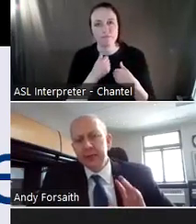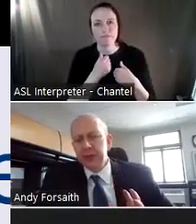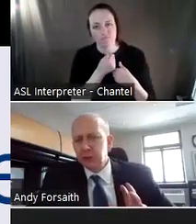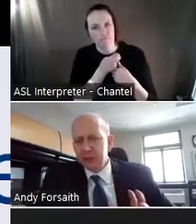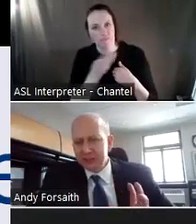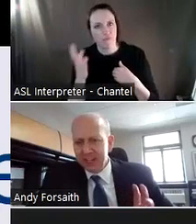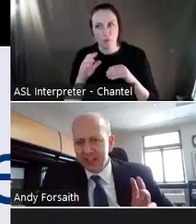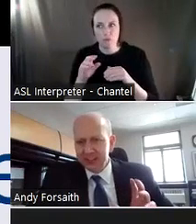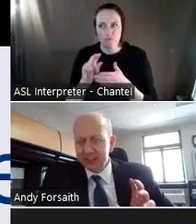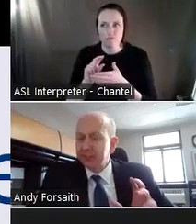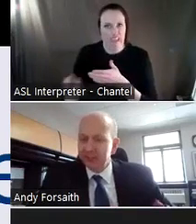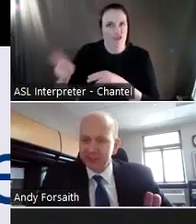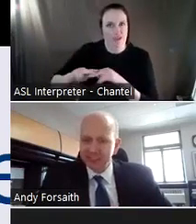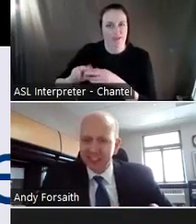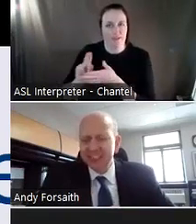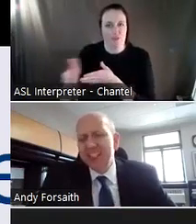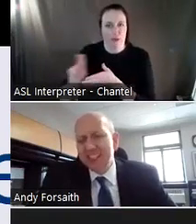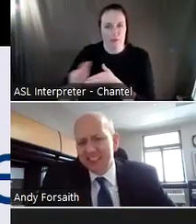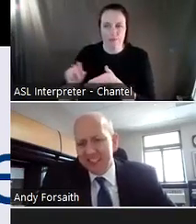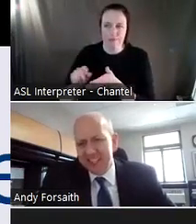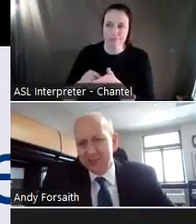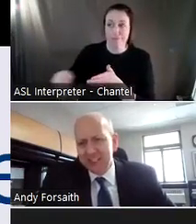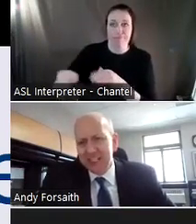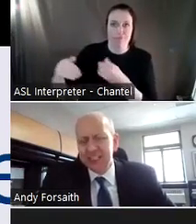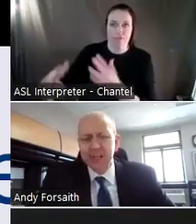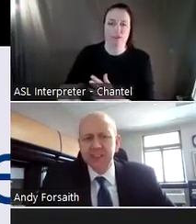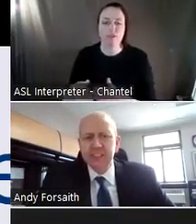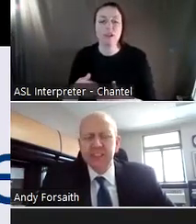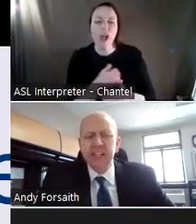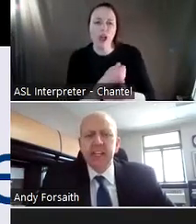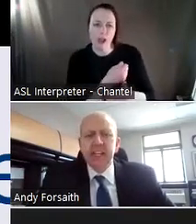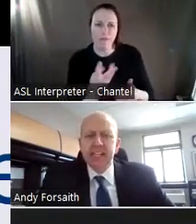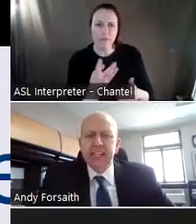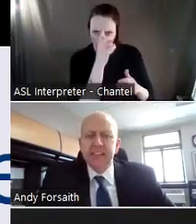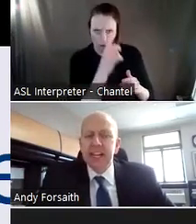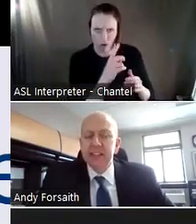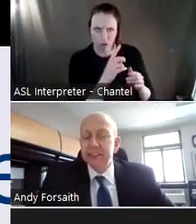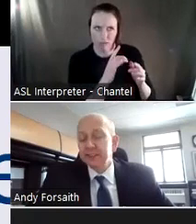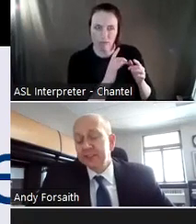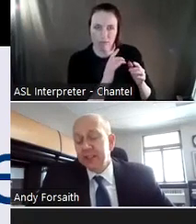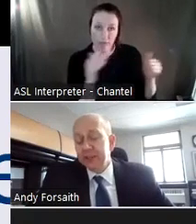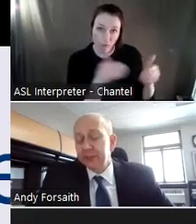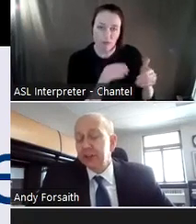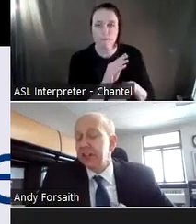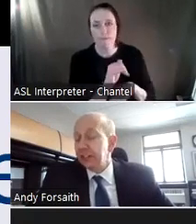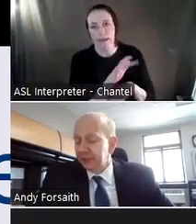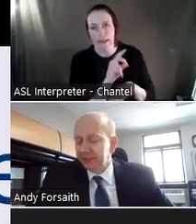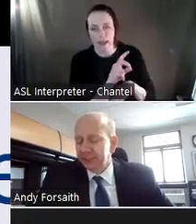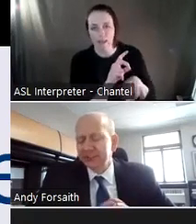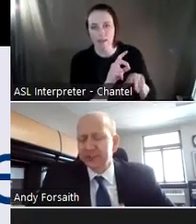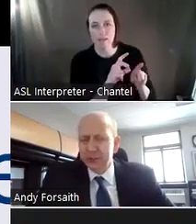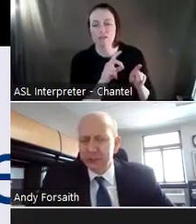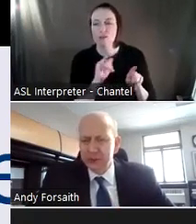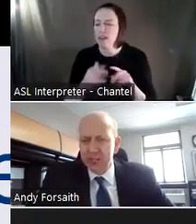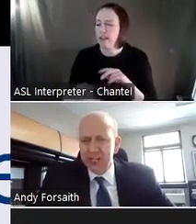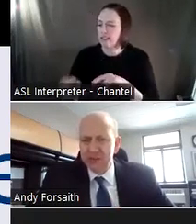There are ones that are specifically tied to Medicaid expansion, And that is, those are